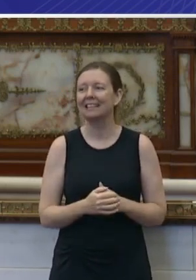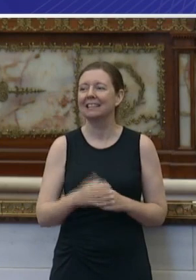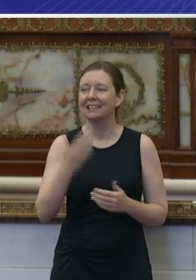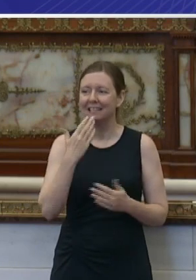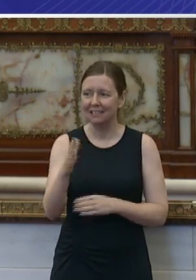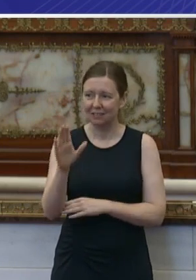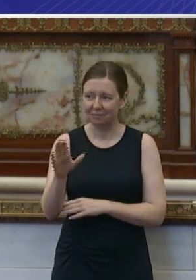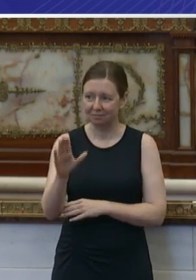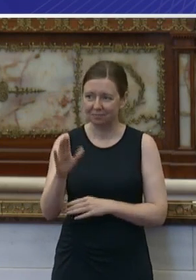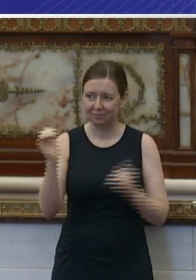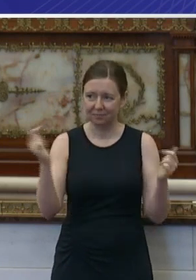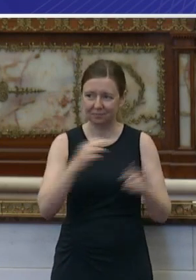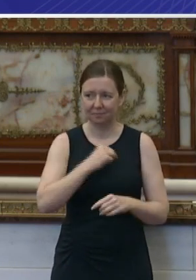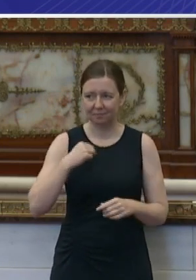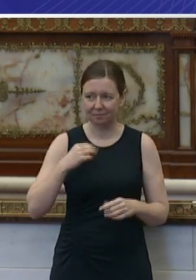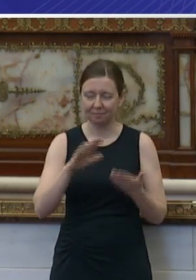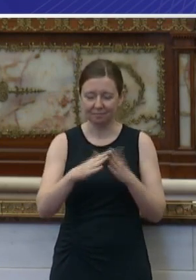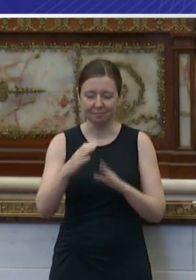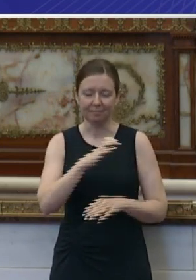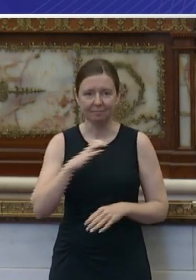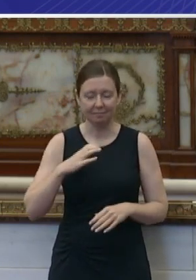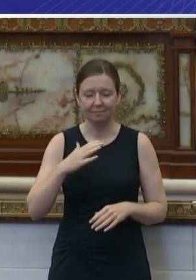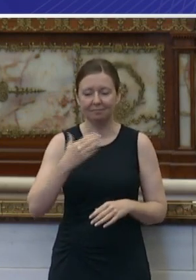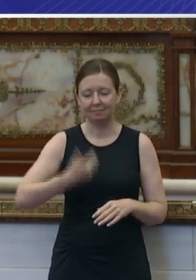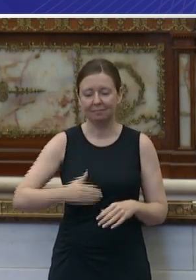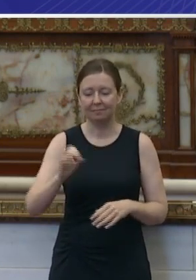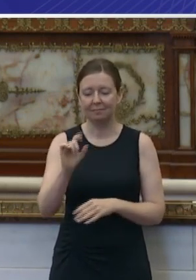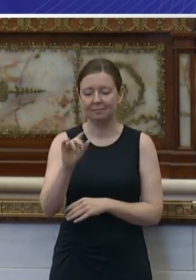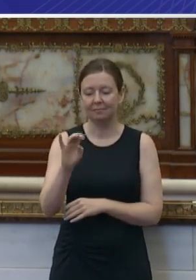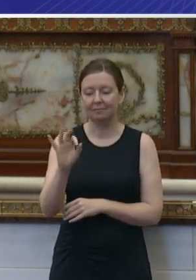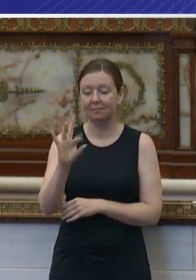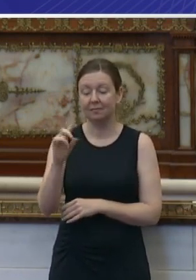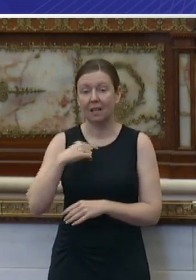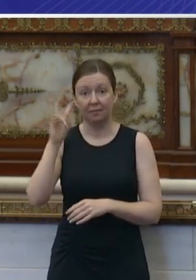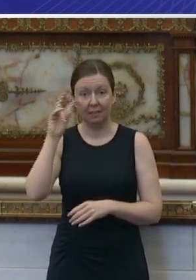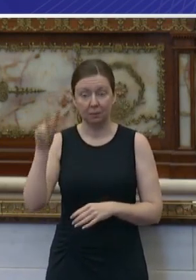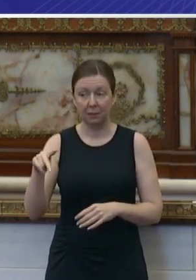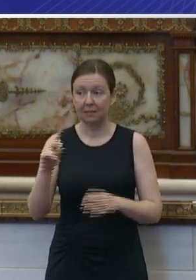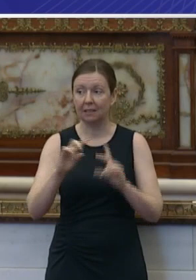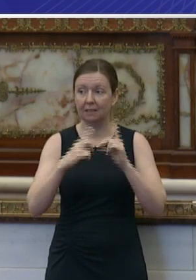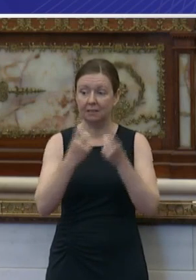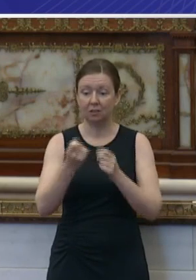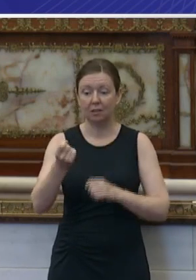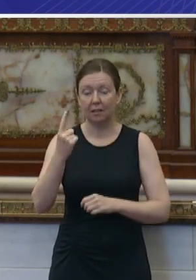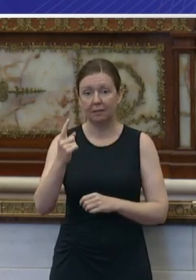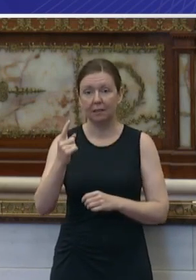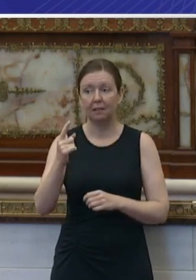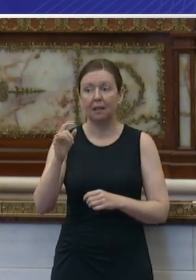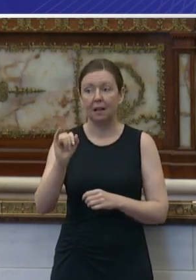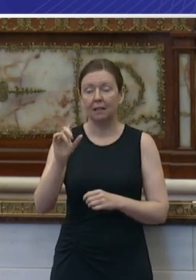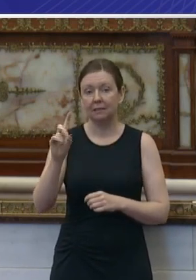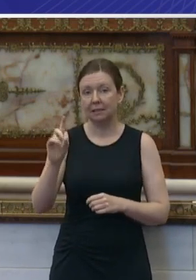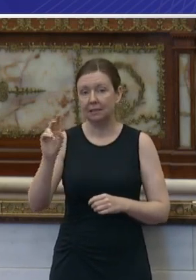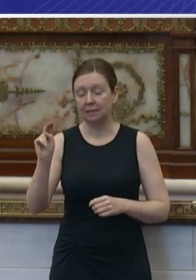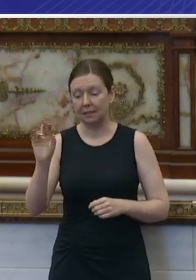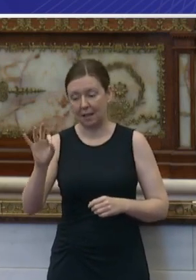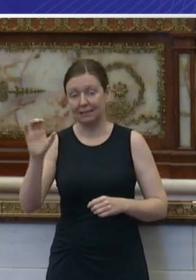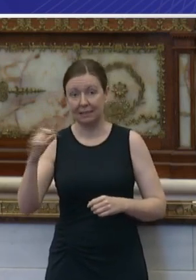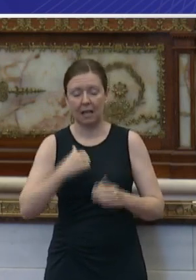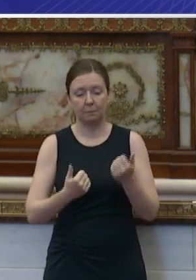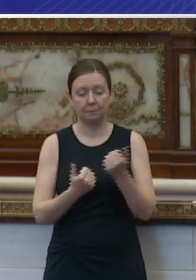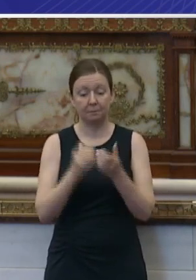Good afternoon to all the members of City Council. My name is Elise Ford. I'm the Vice President of District 1199C. I'm testifying